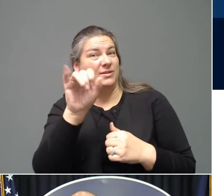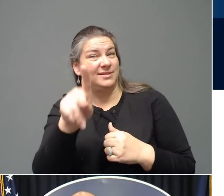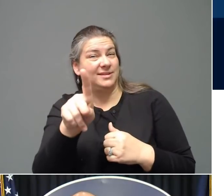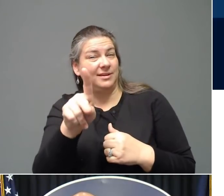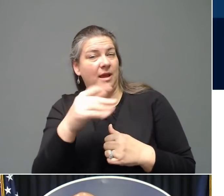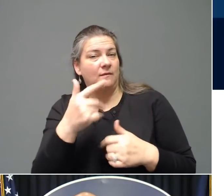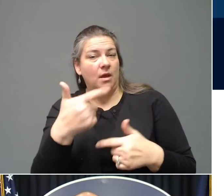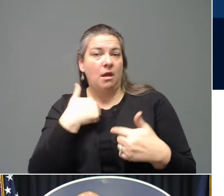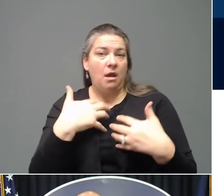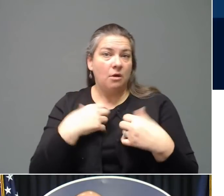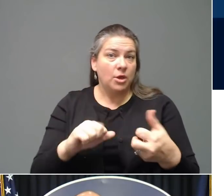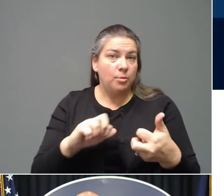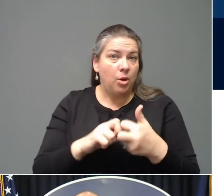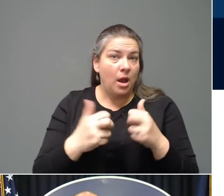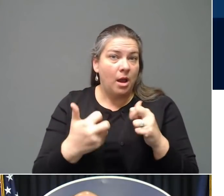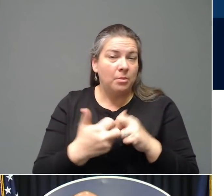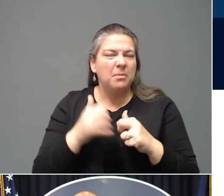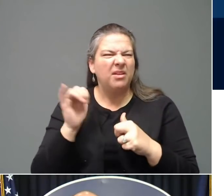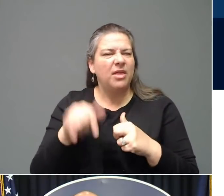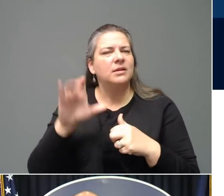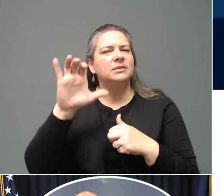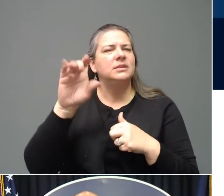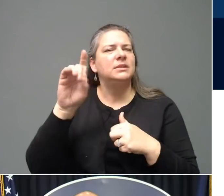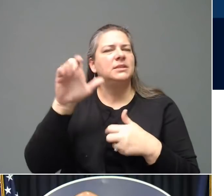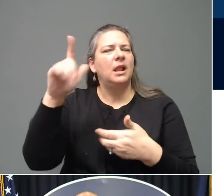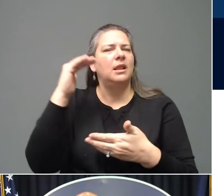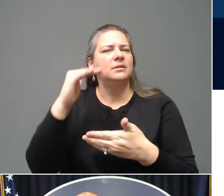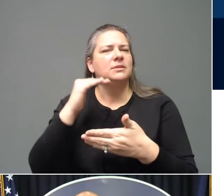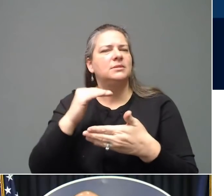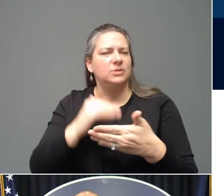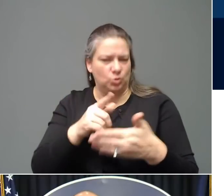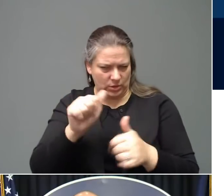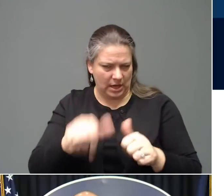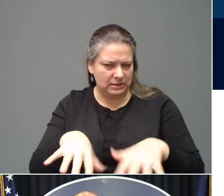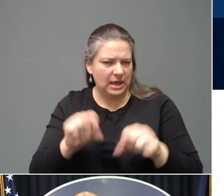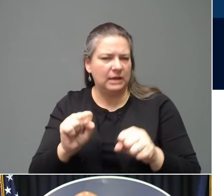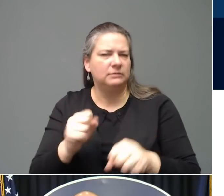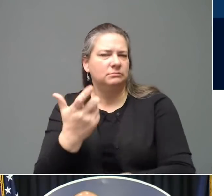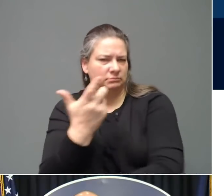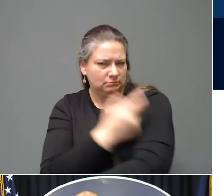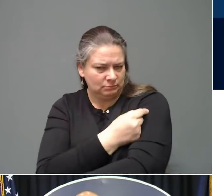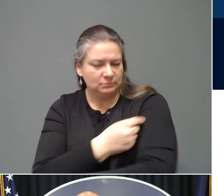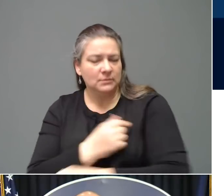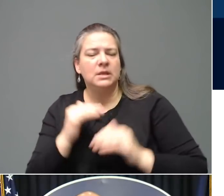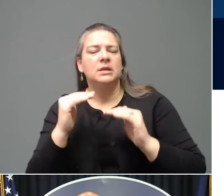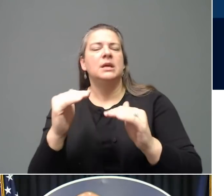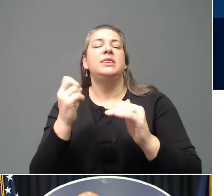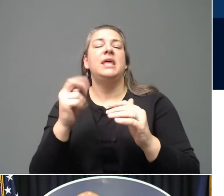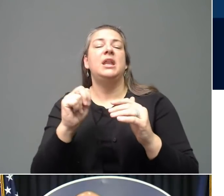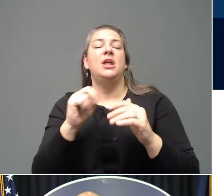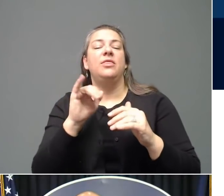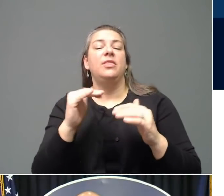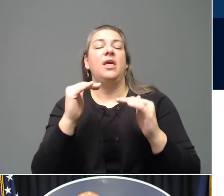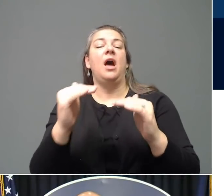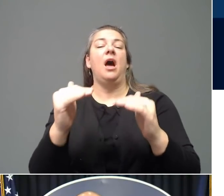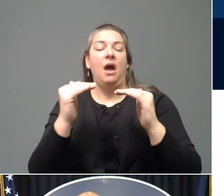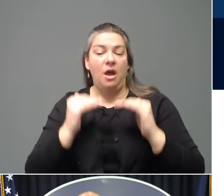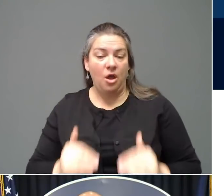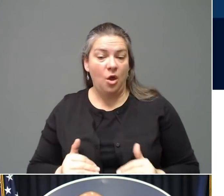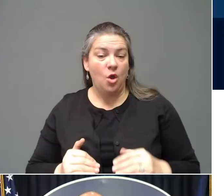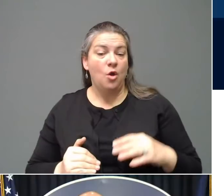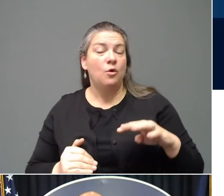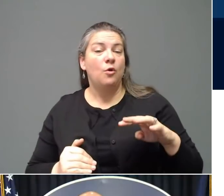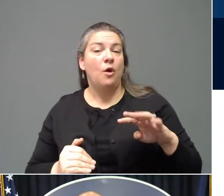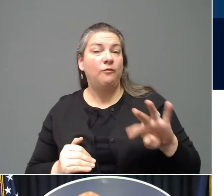4, at that point, we're talking about healthy individuals who do not meet any of the other criteria. And then it's an age-based